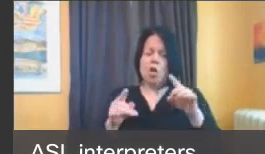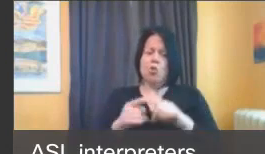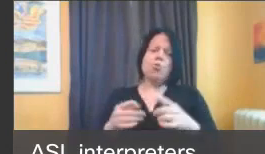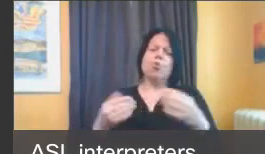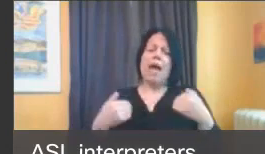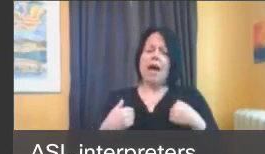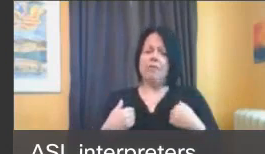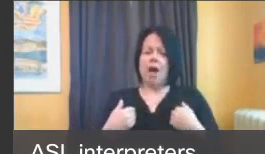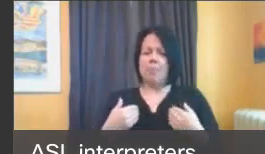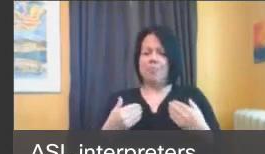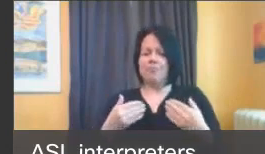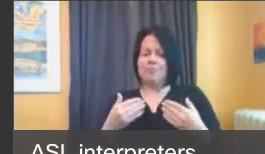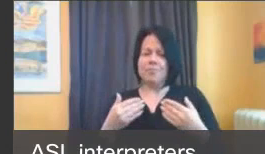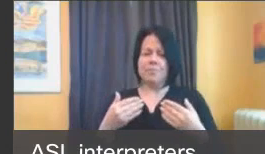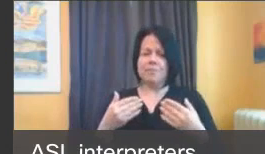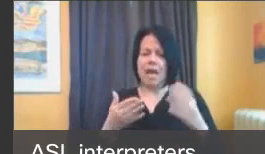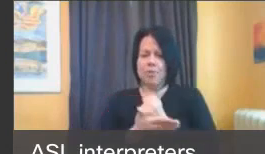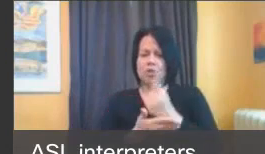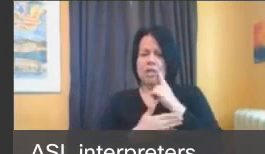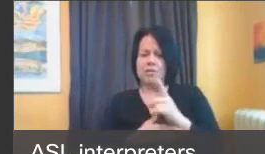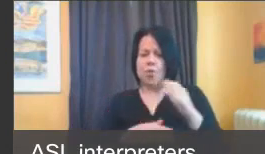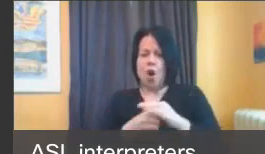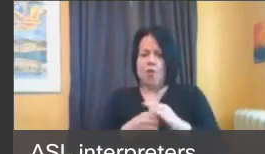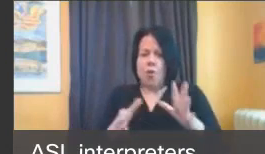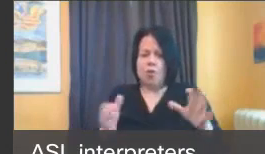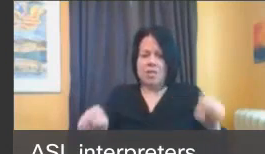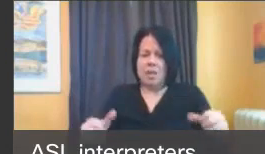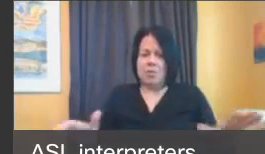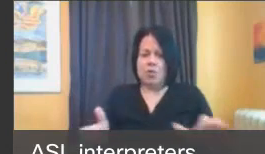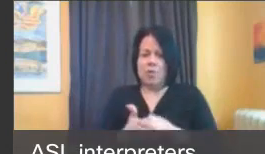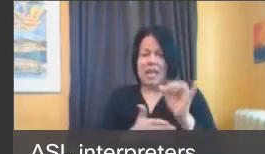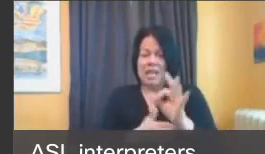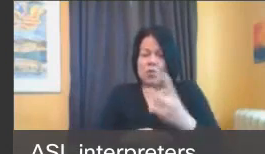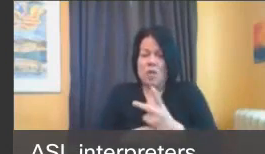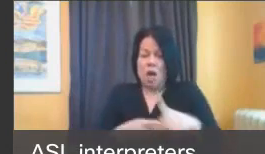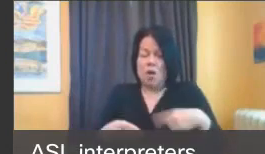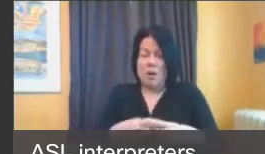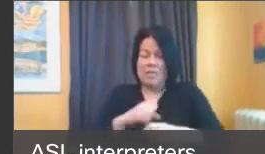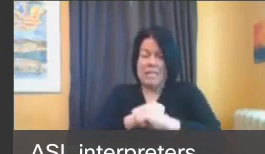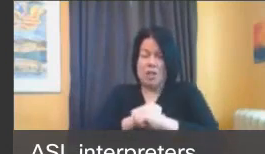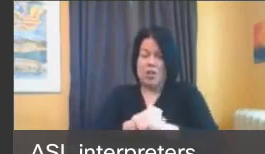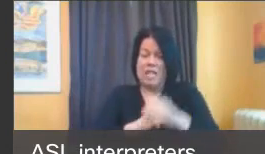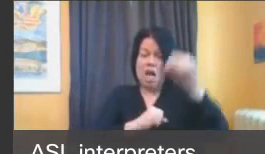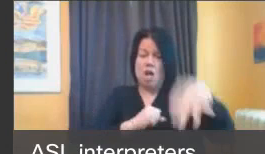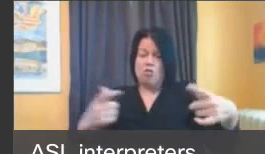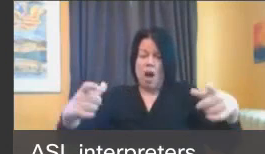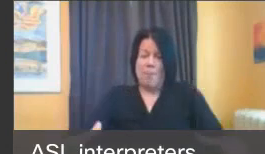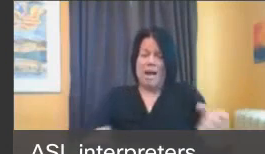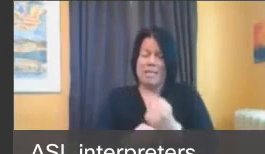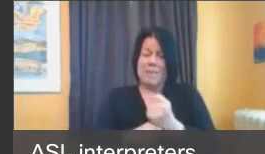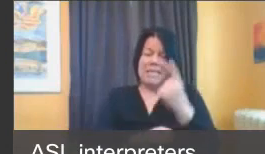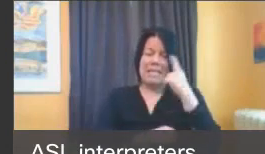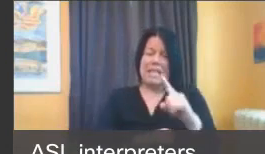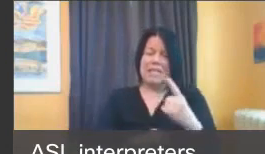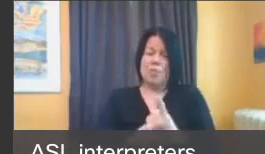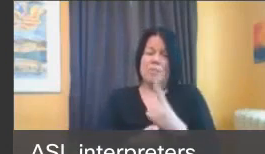for voters to cast those ballots. This is why, for example, if you care about election security, drop boxes make an awful lot of sense, right? Because it is